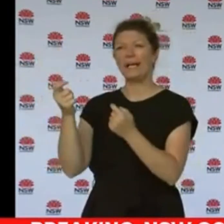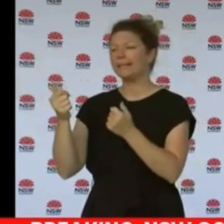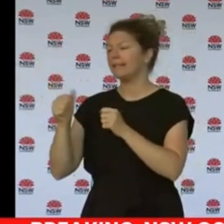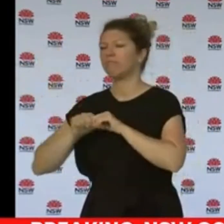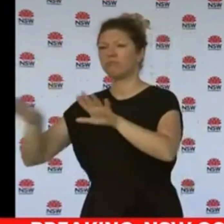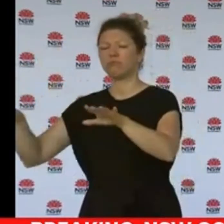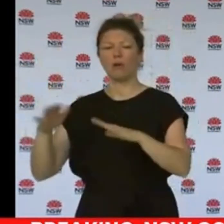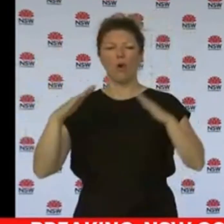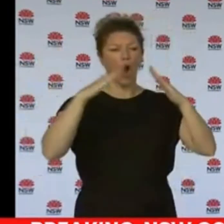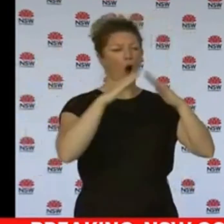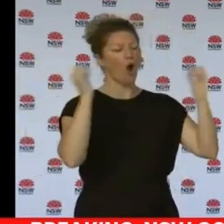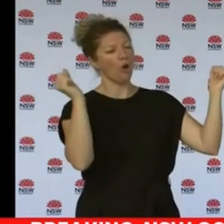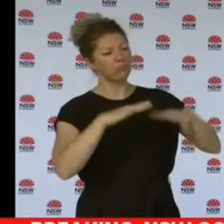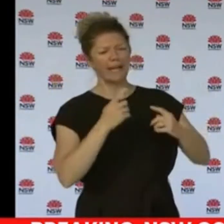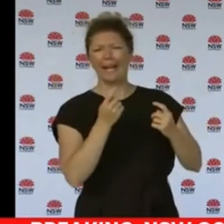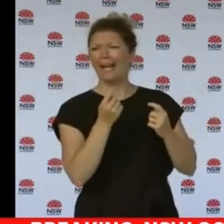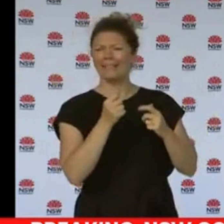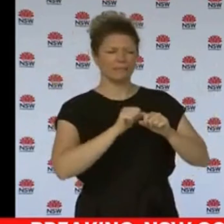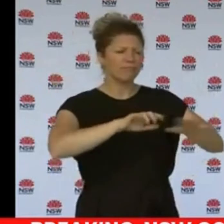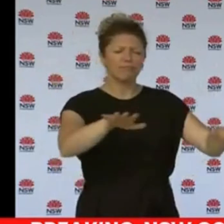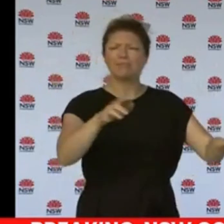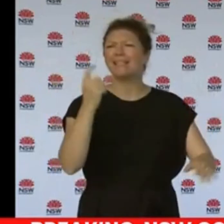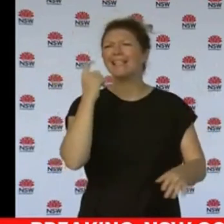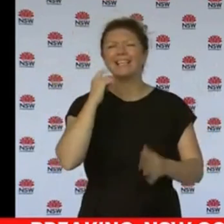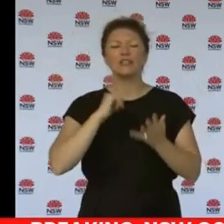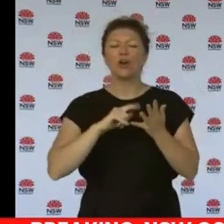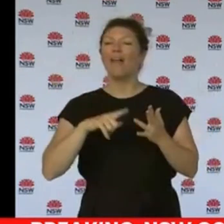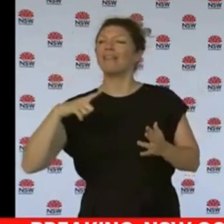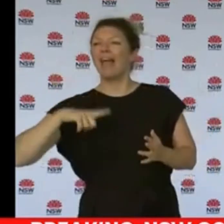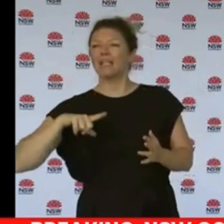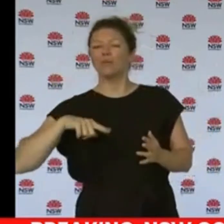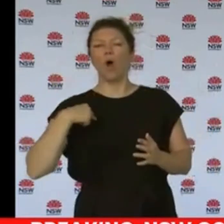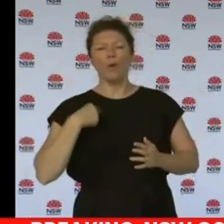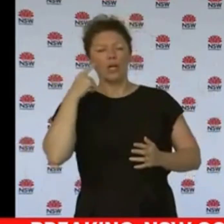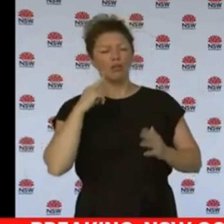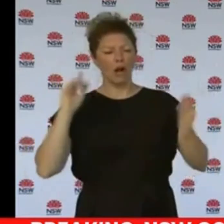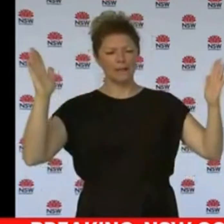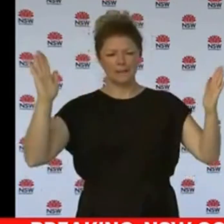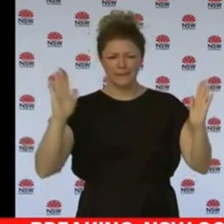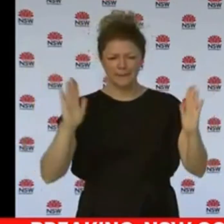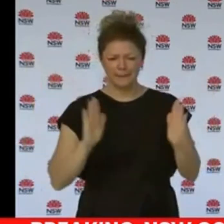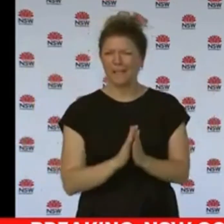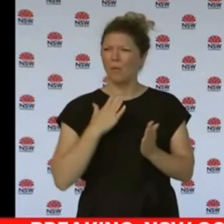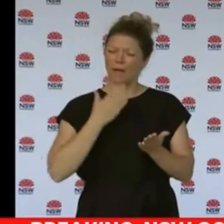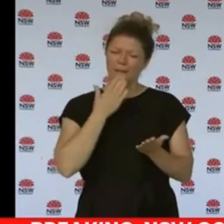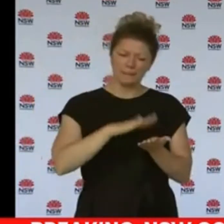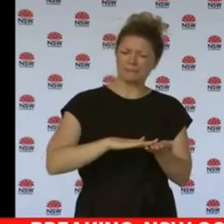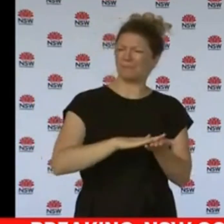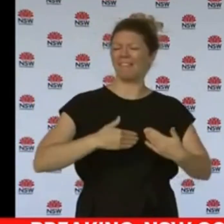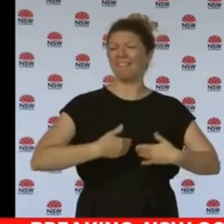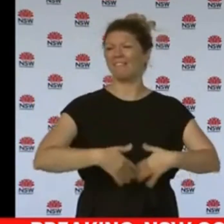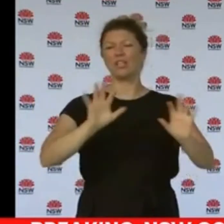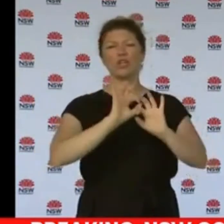super spreading event, and we do not want to see that occur. And so it is important, as we are driving towards no community